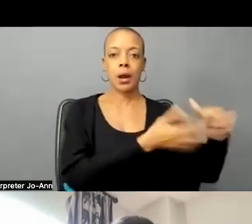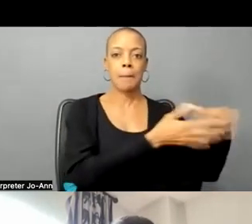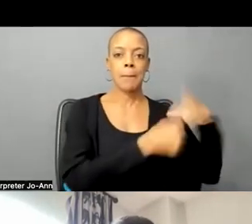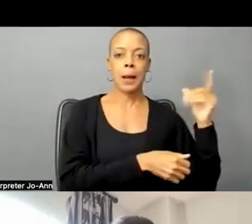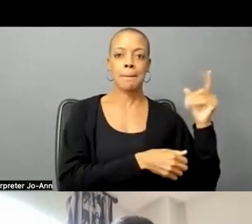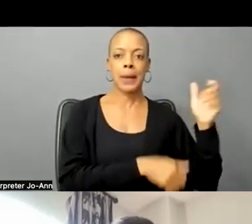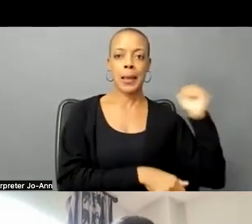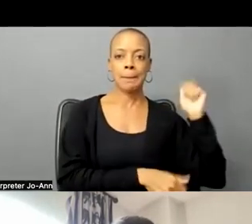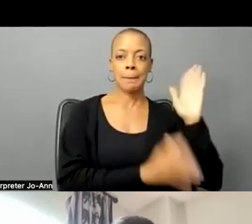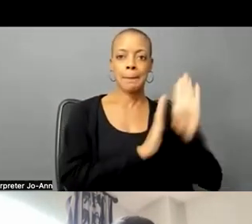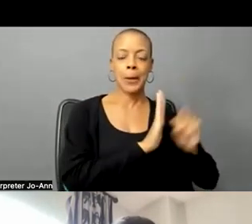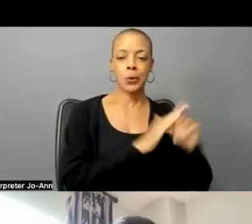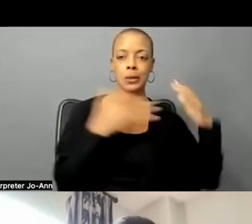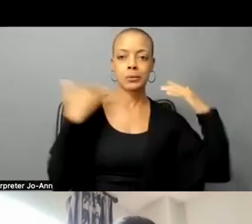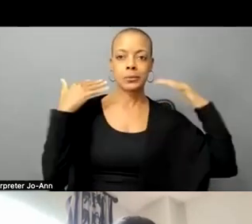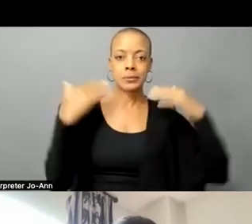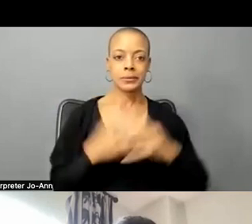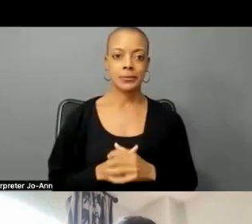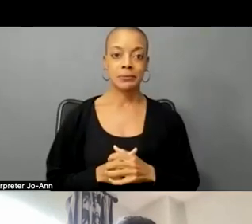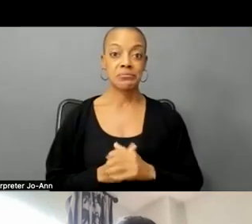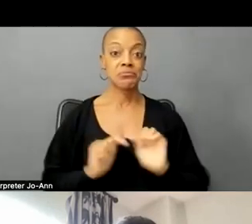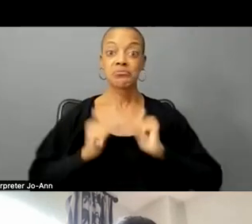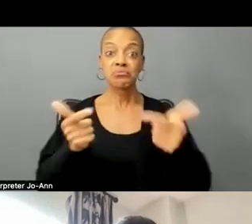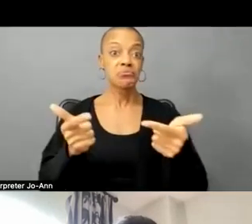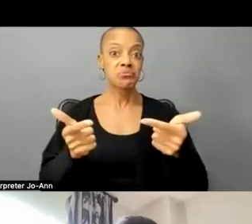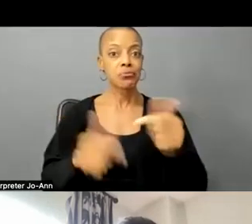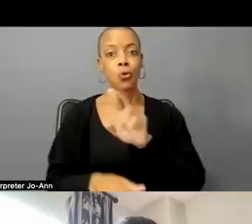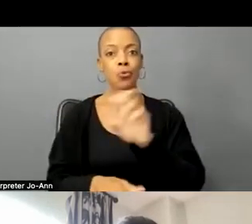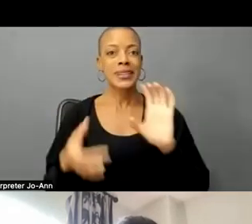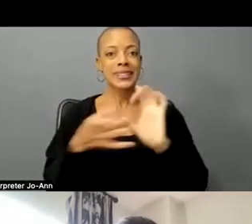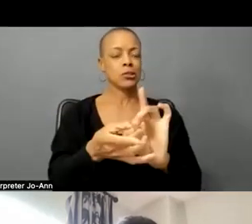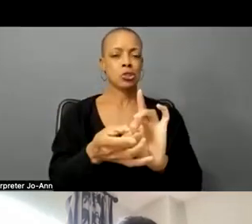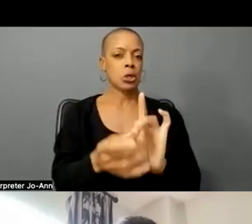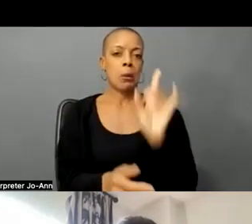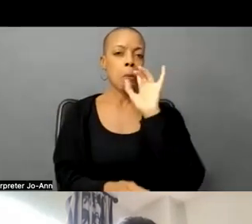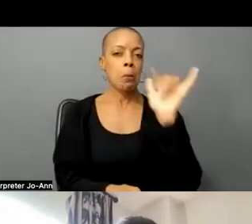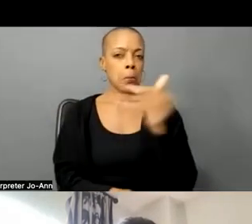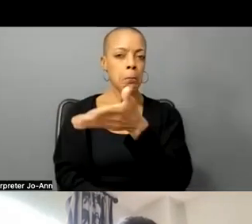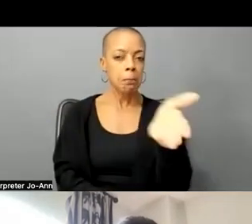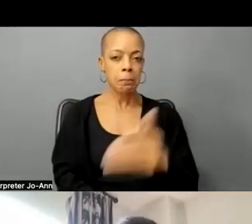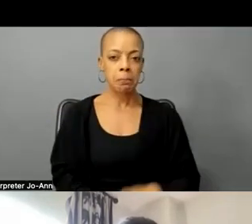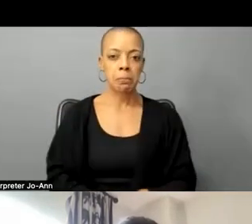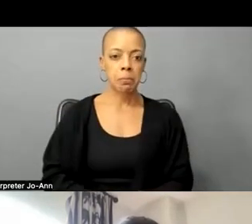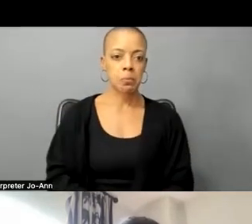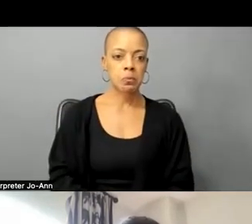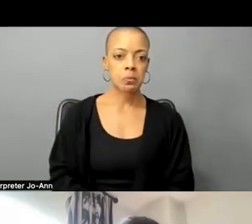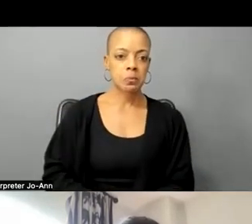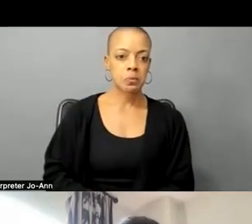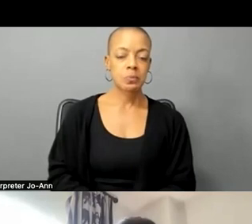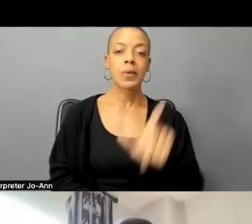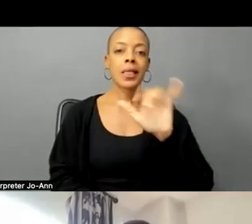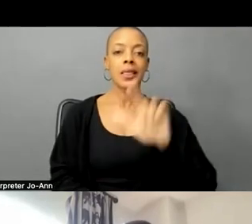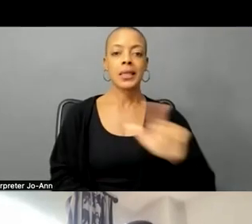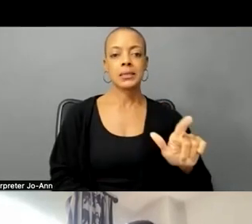wild. How do others feel about this reconnection? What does that look like? I mean, I personally love the